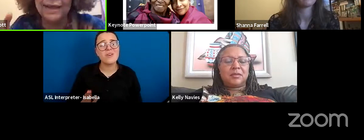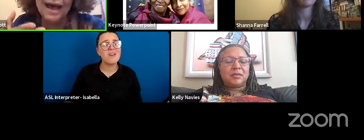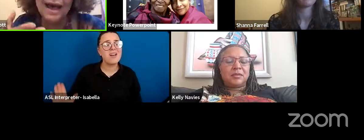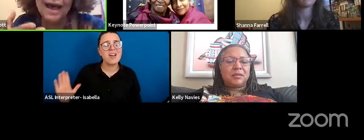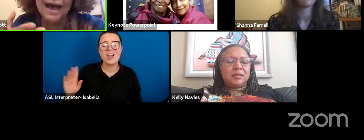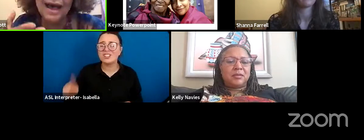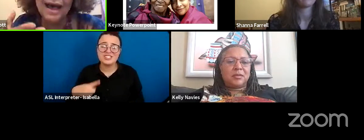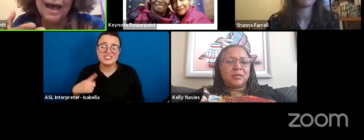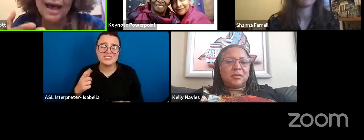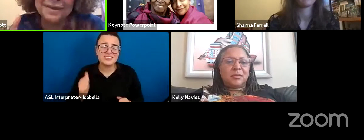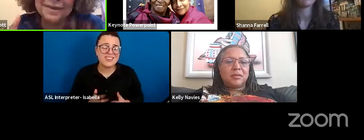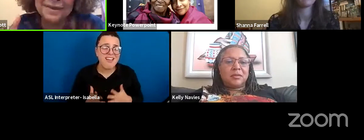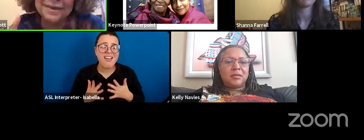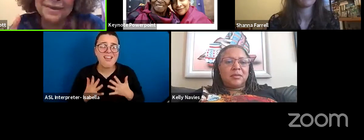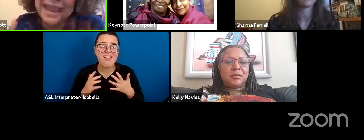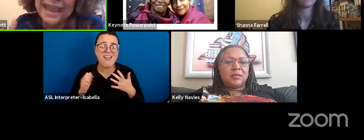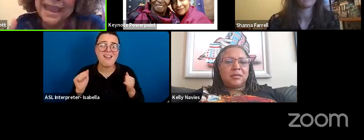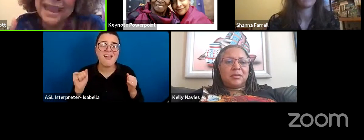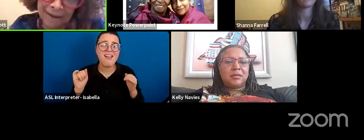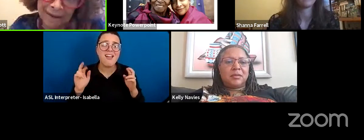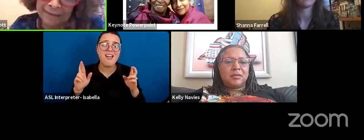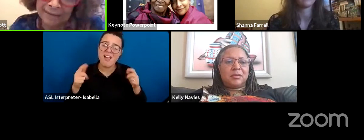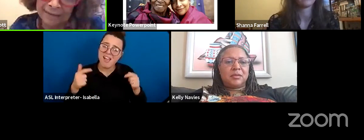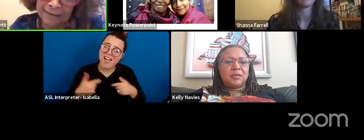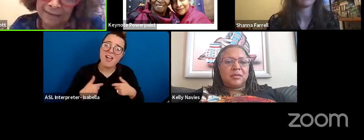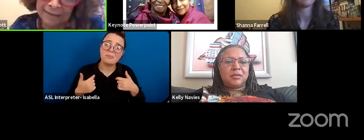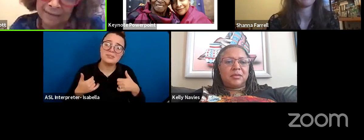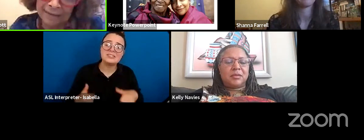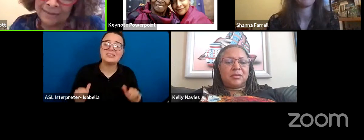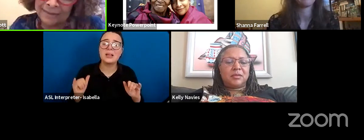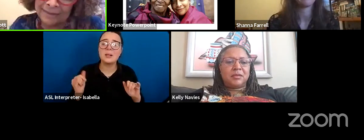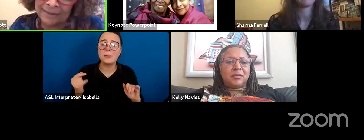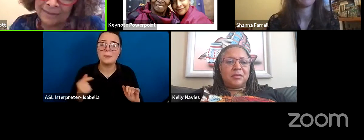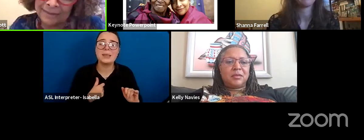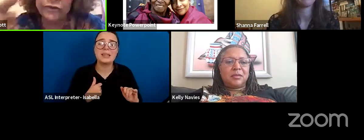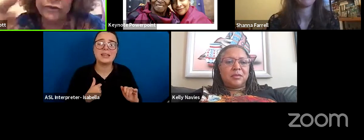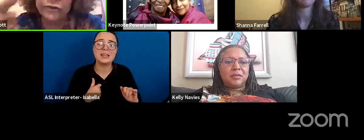air, I'm still me.